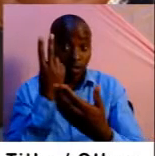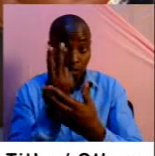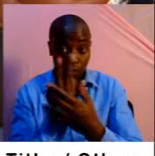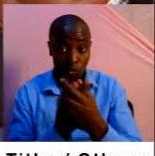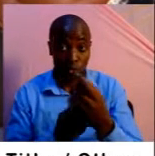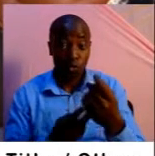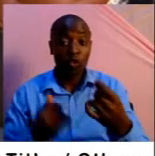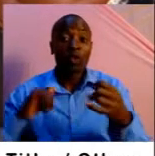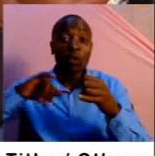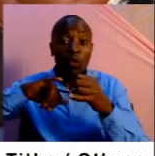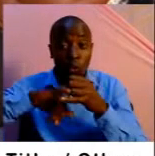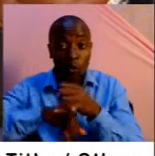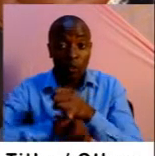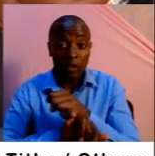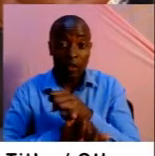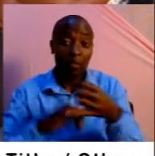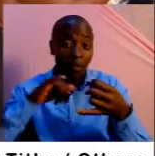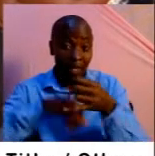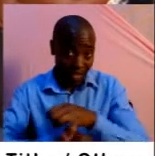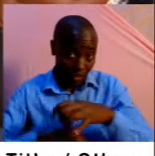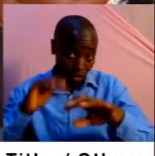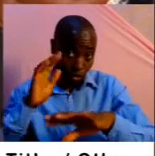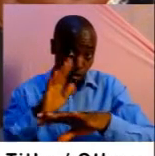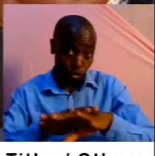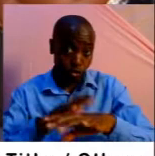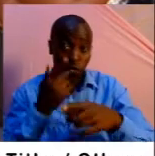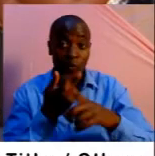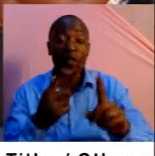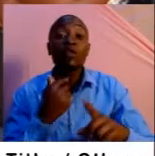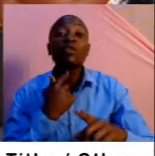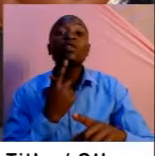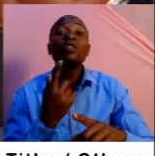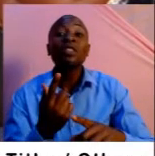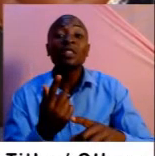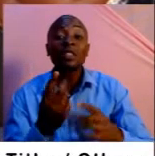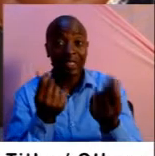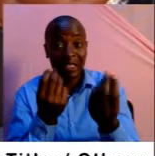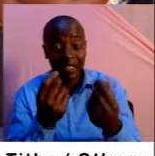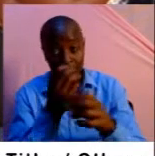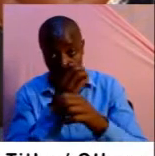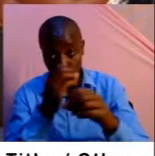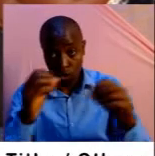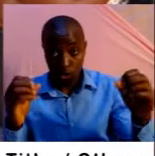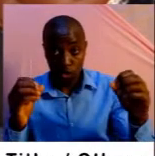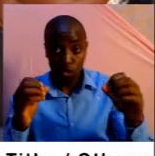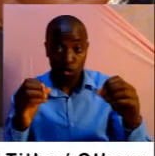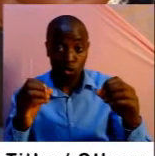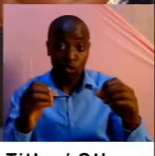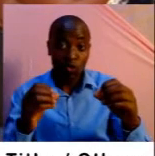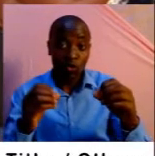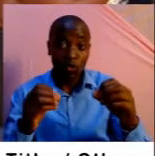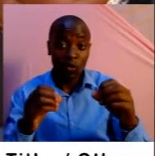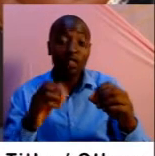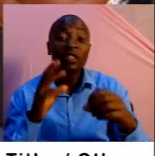wedding, marriage is good, but I will not tell you it is good. And there is this lady, I think I mentioned this the